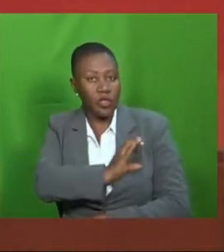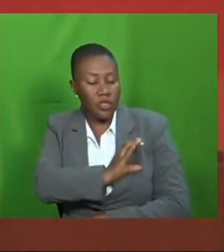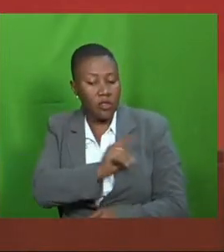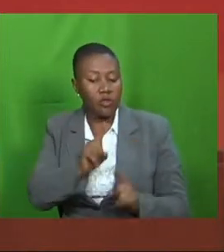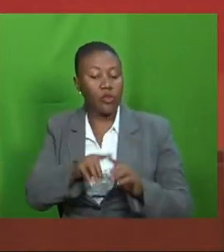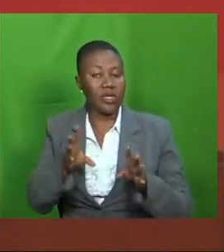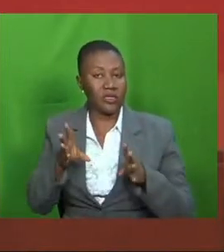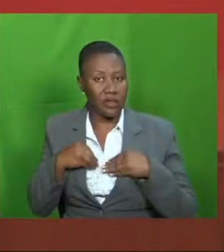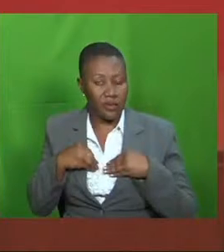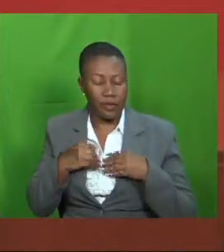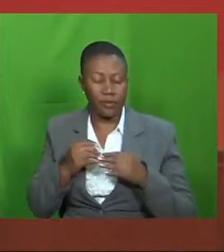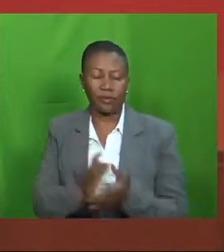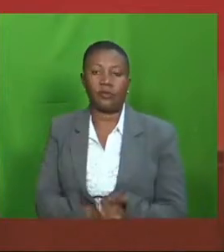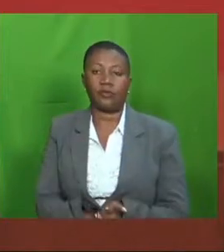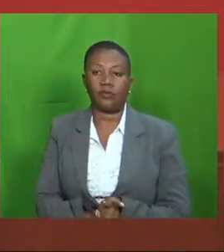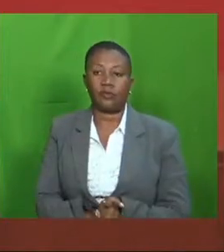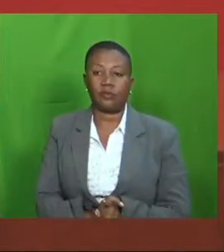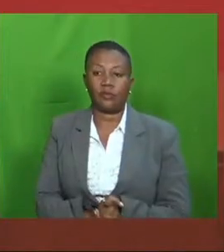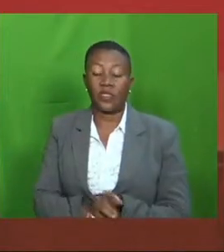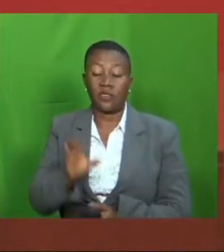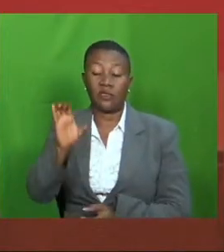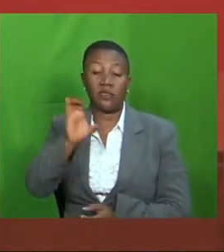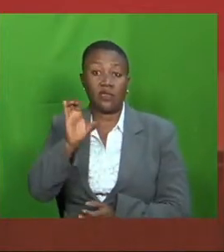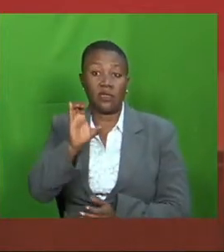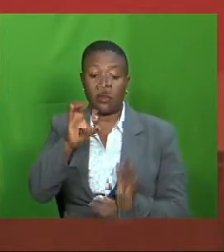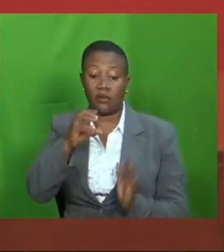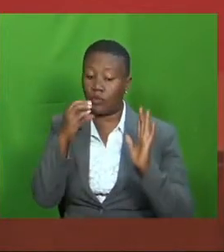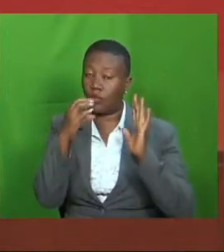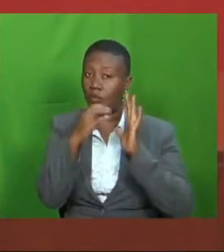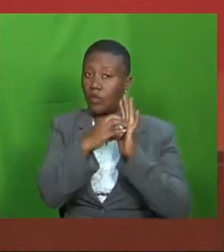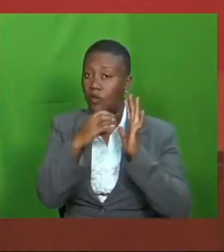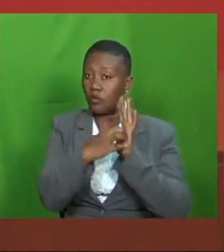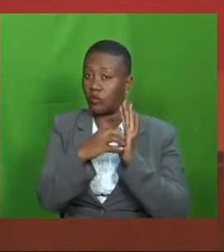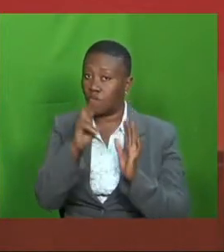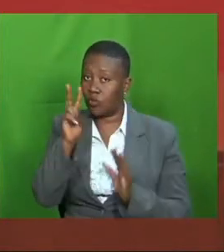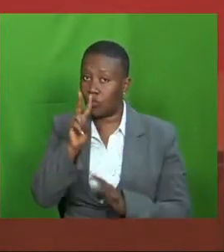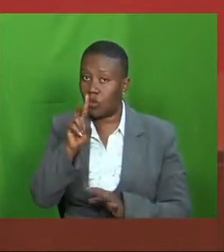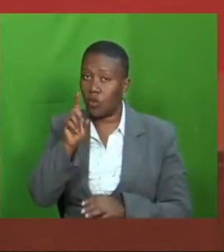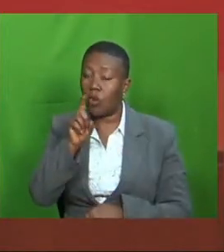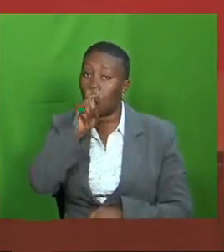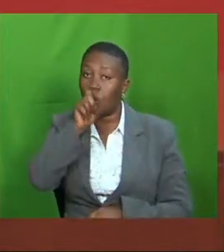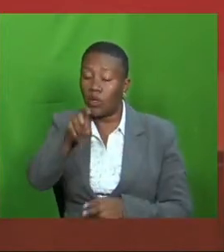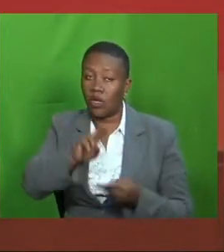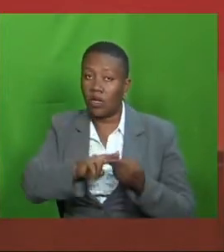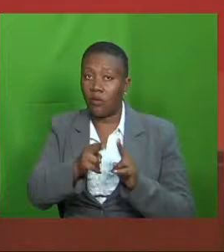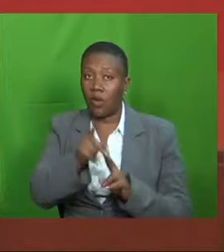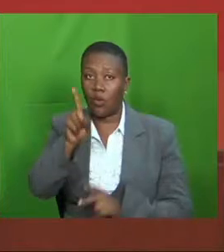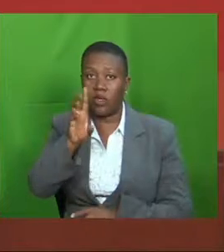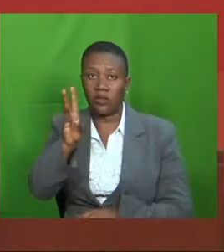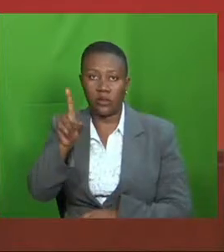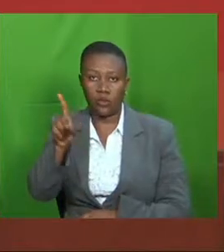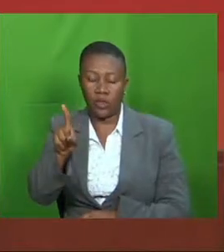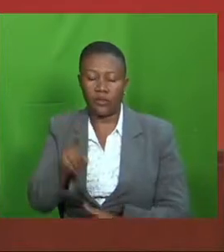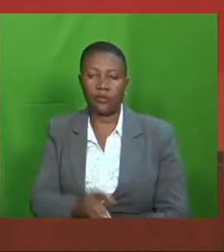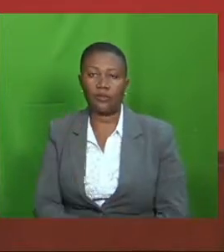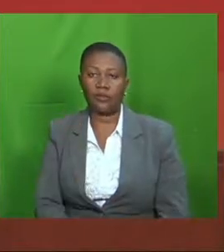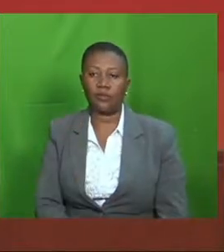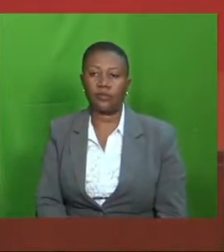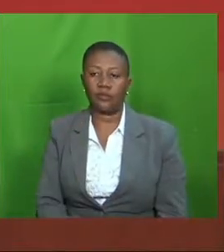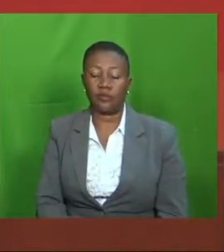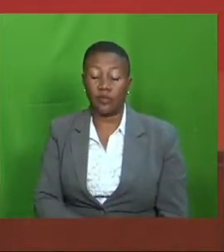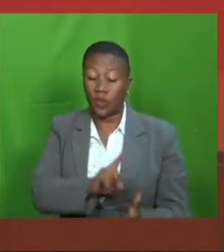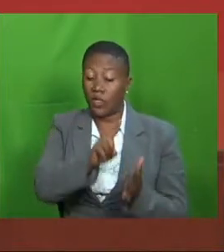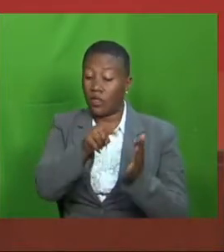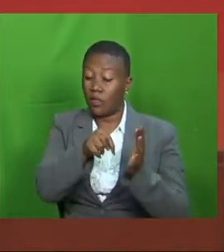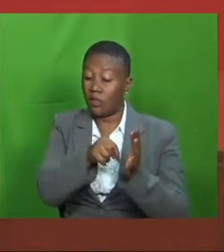unquote. See paragraph 2, order 161. This provision would definitely